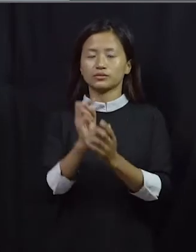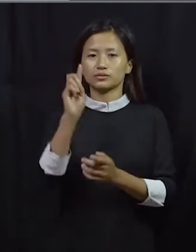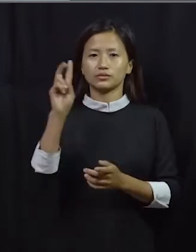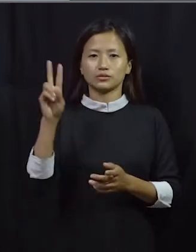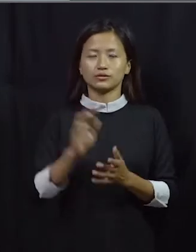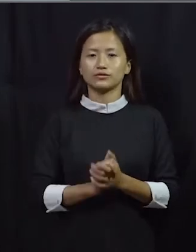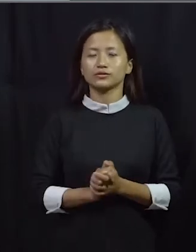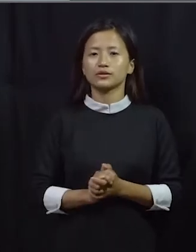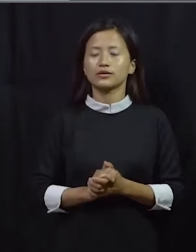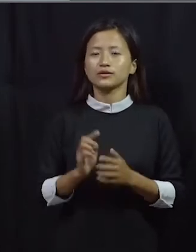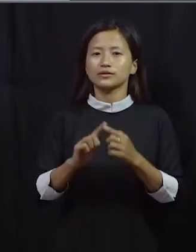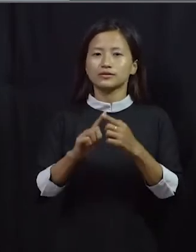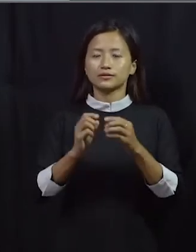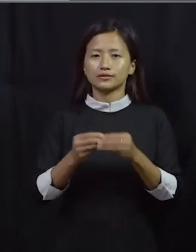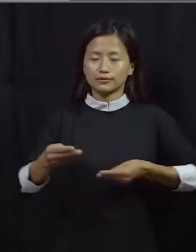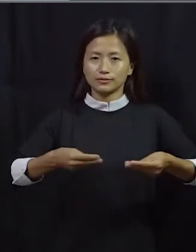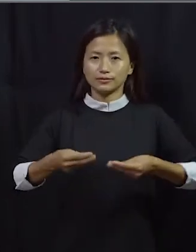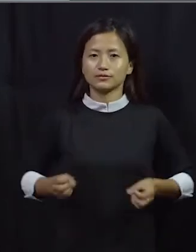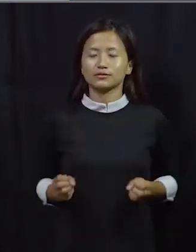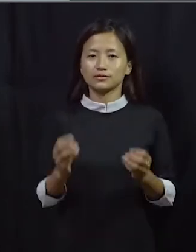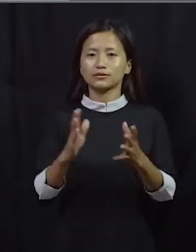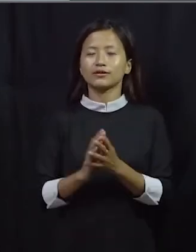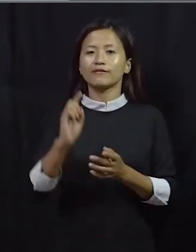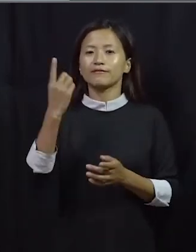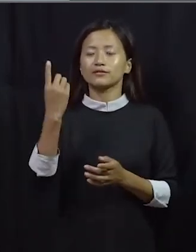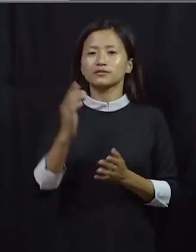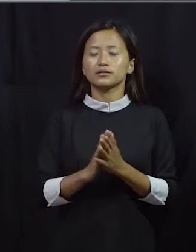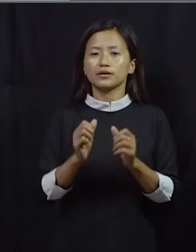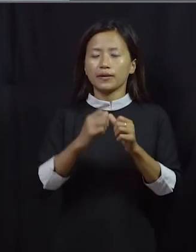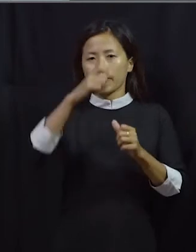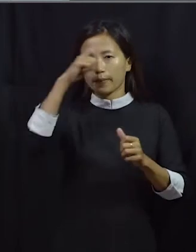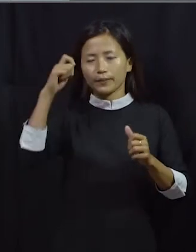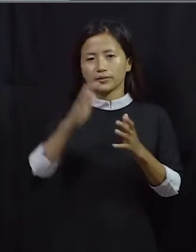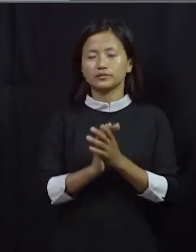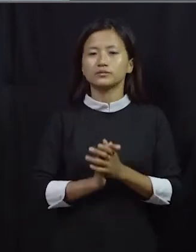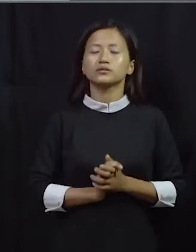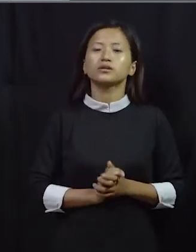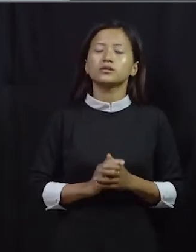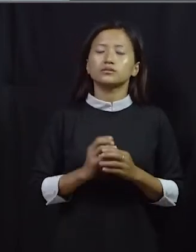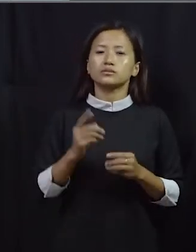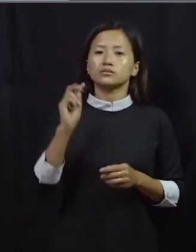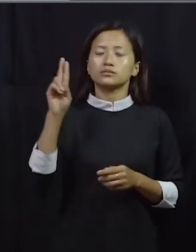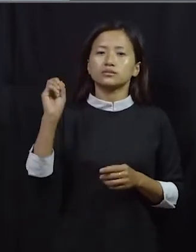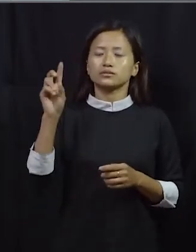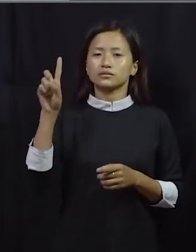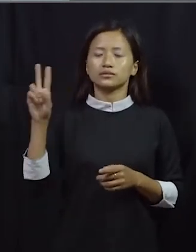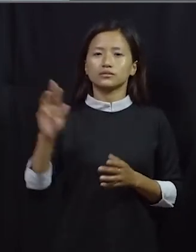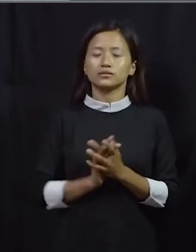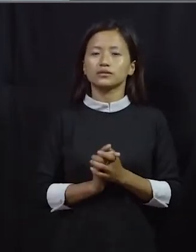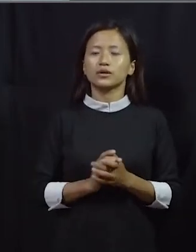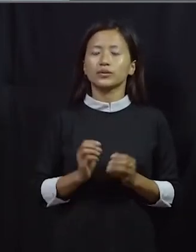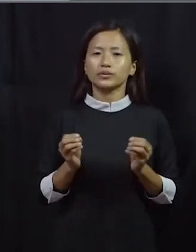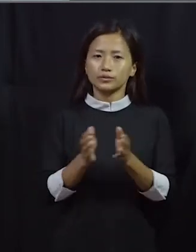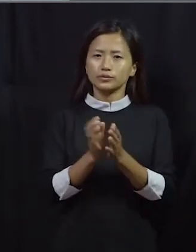12. X and Y started business on 1st April 2013 with capitals of rupees